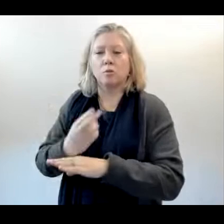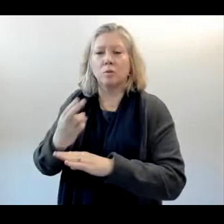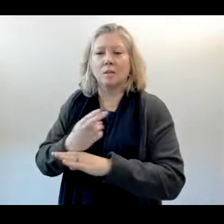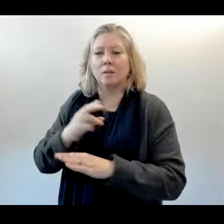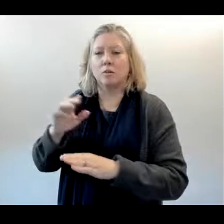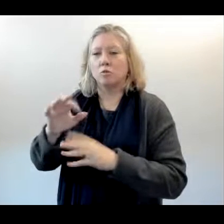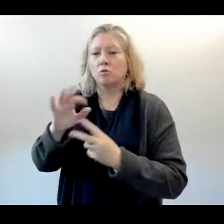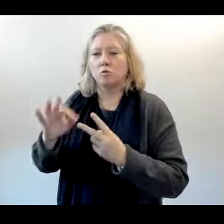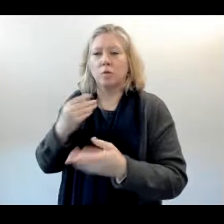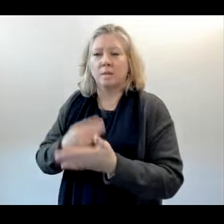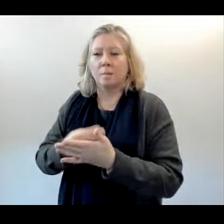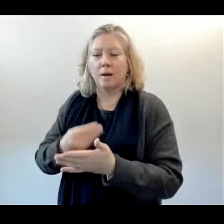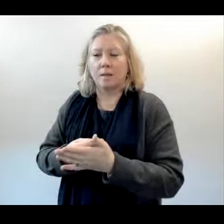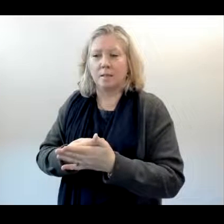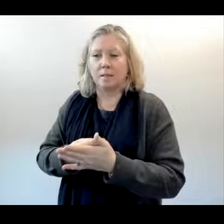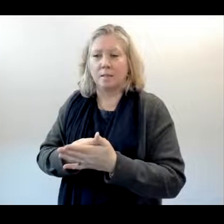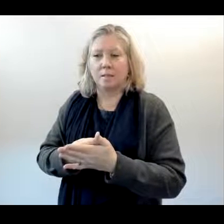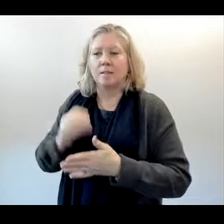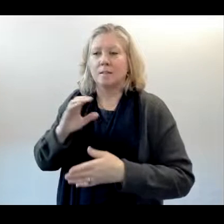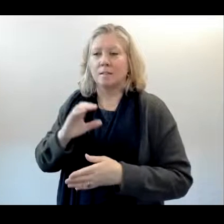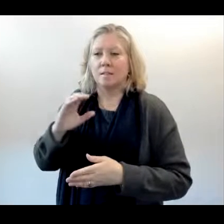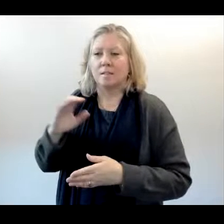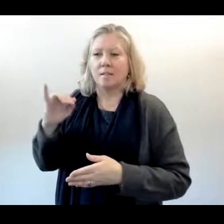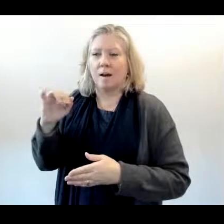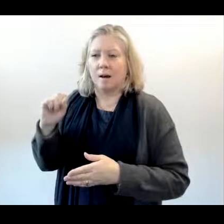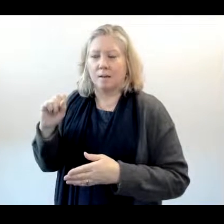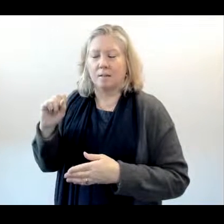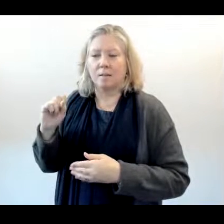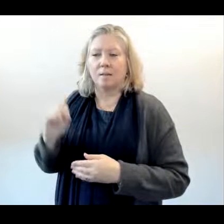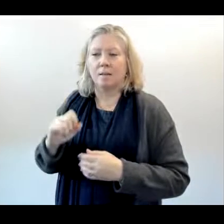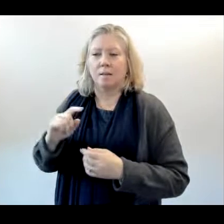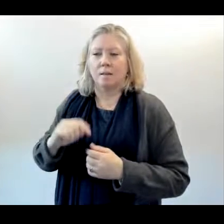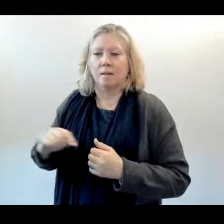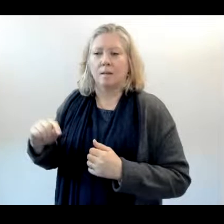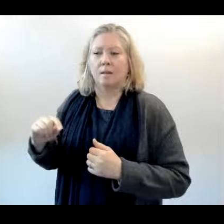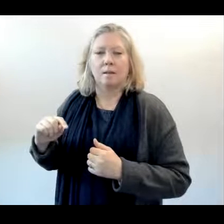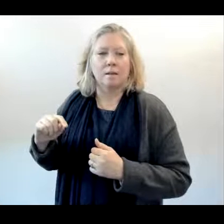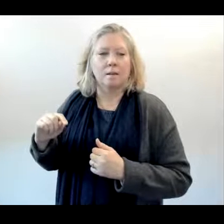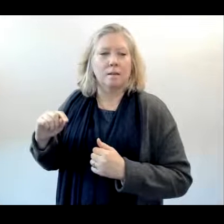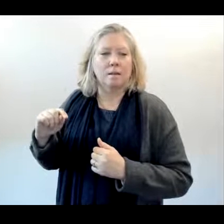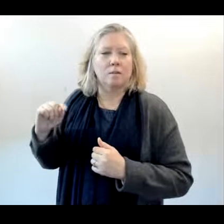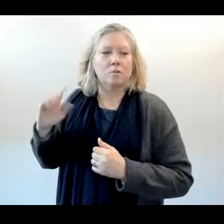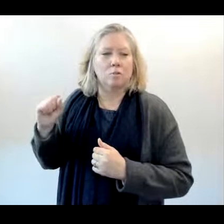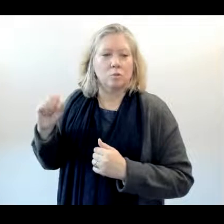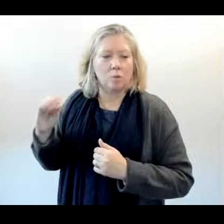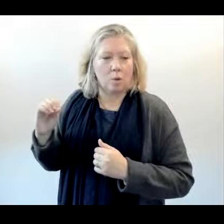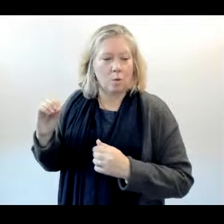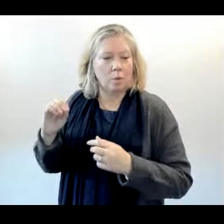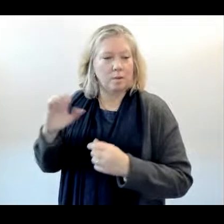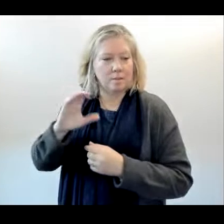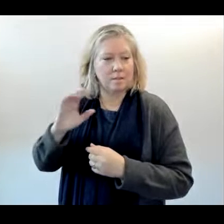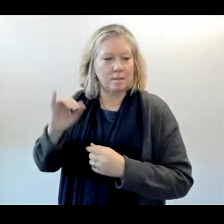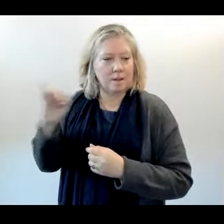Community Improvements, or CCIs. The 3 CCIs will be homeowner facade repair and rehabilitation, creation of home